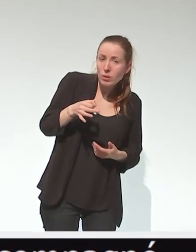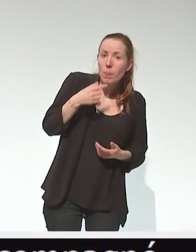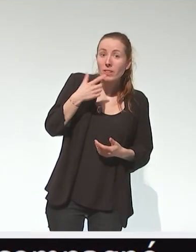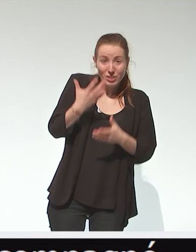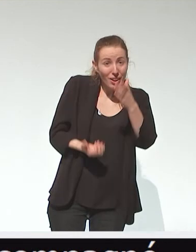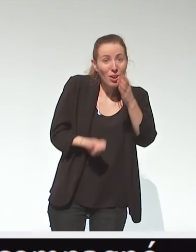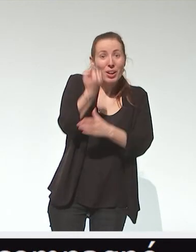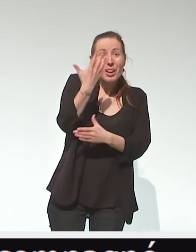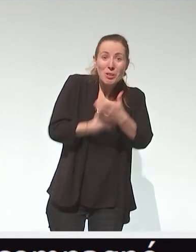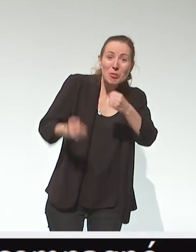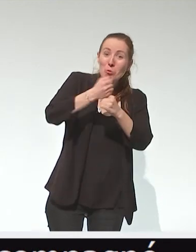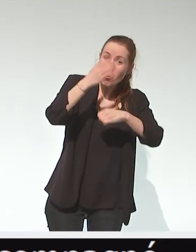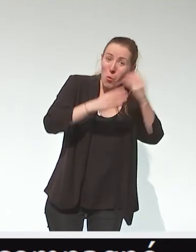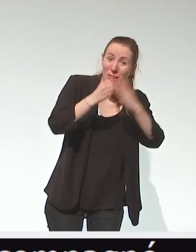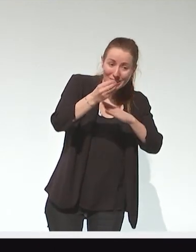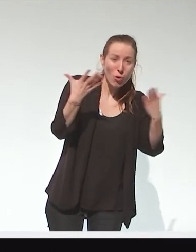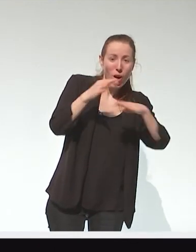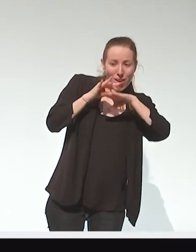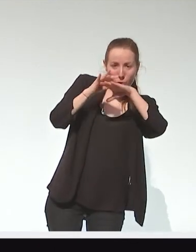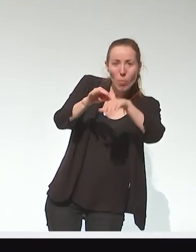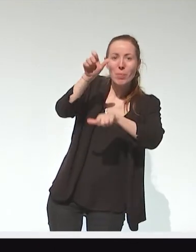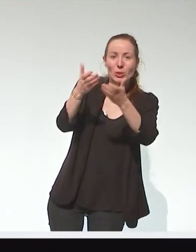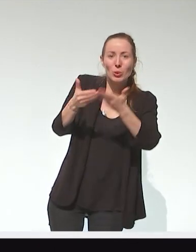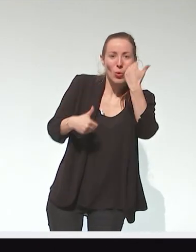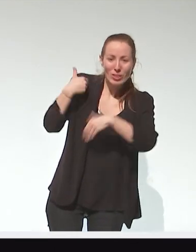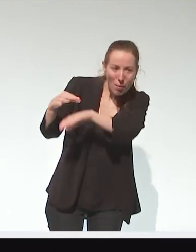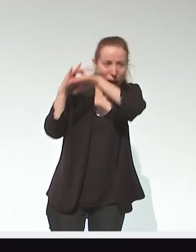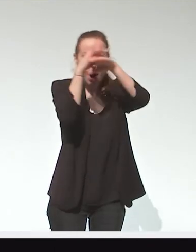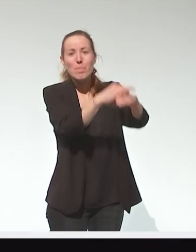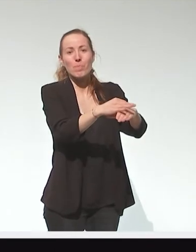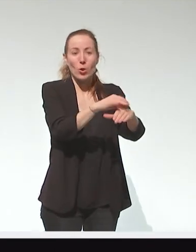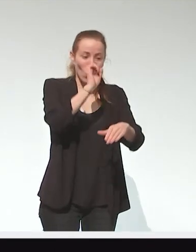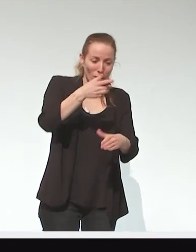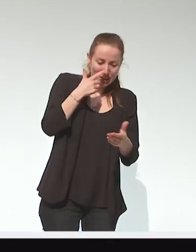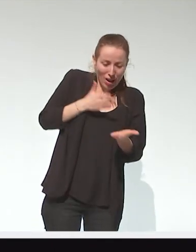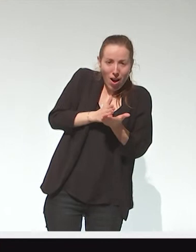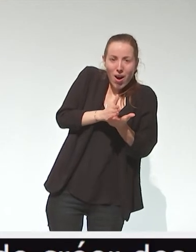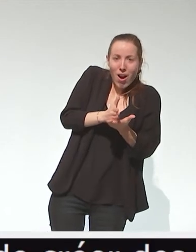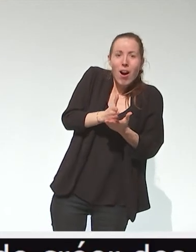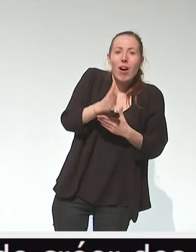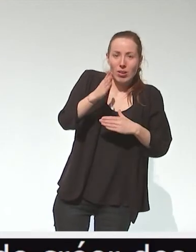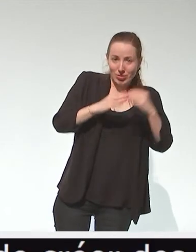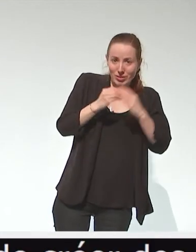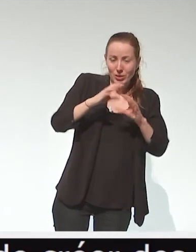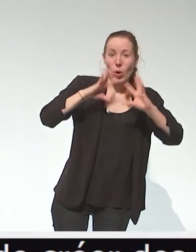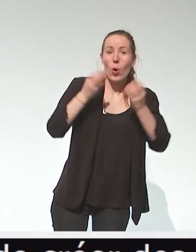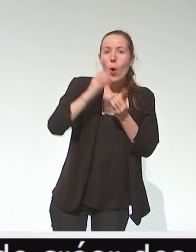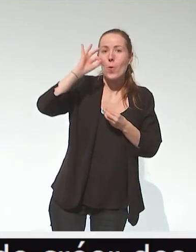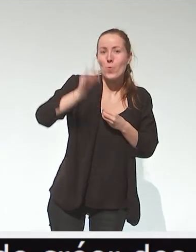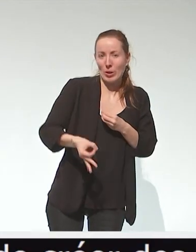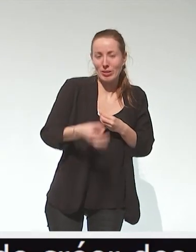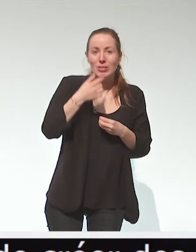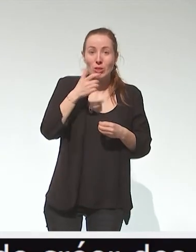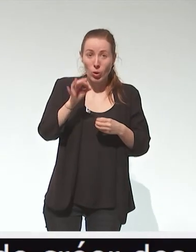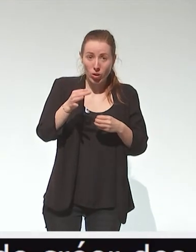Luxembourg. Now, professionalization is an opportunity to create new professions that'll provide assistance to PWDs. Make